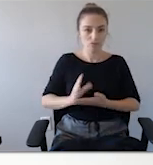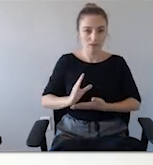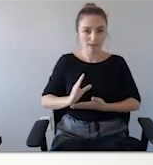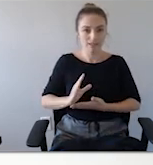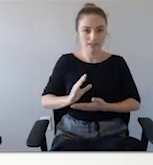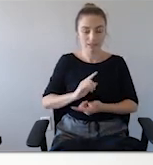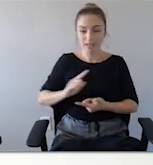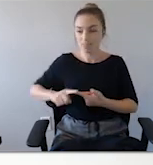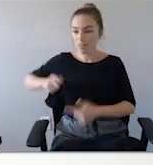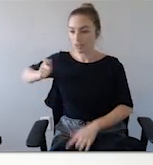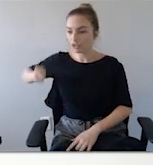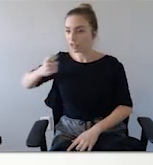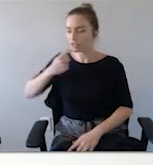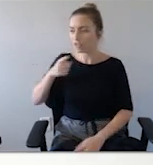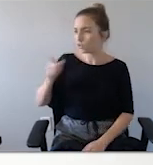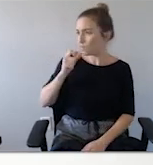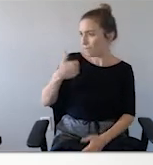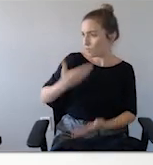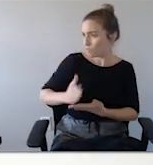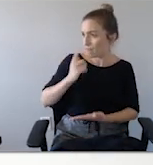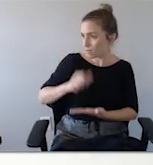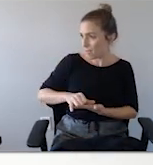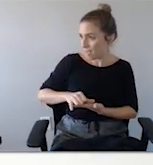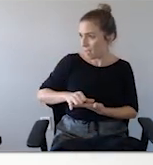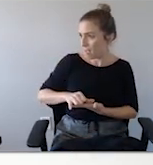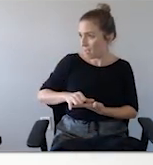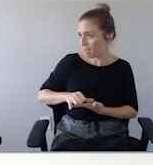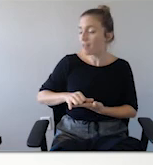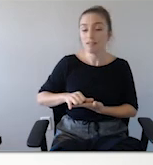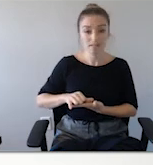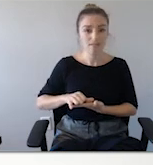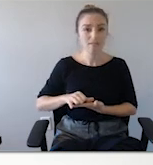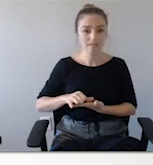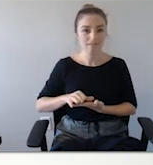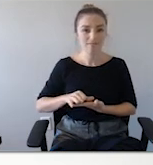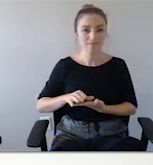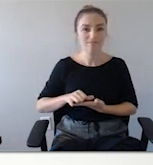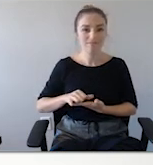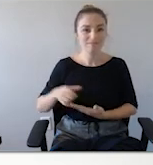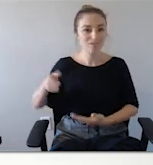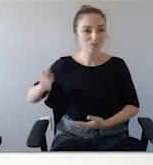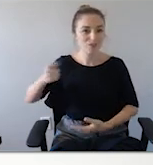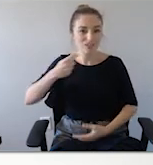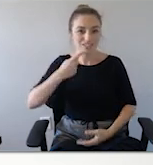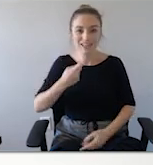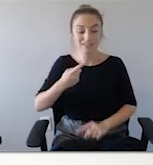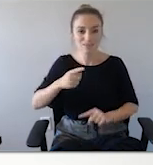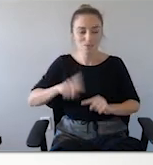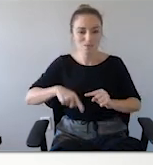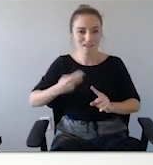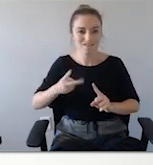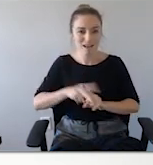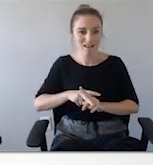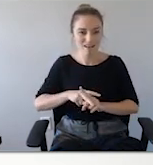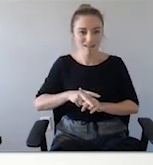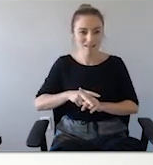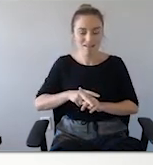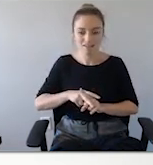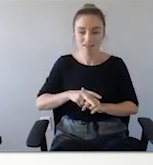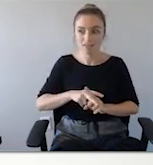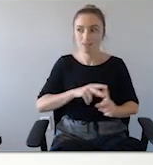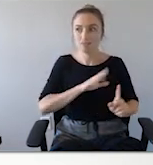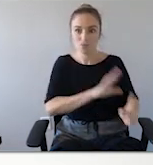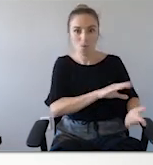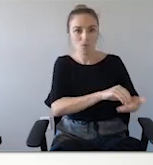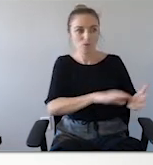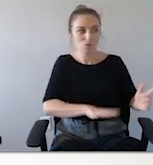You can't file due process. Your student, your child, your 19-year-old holds their rights. And so it was